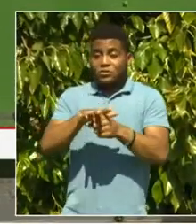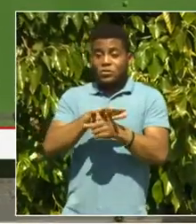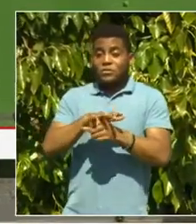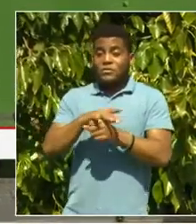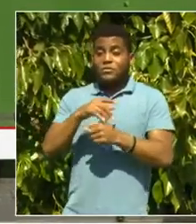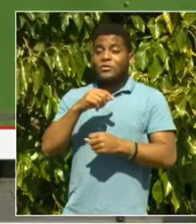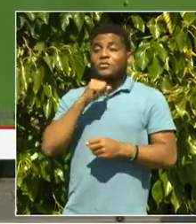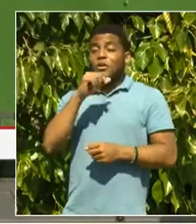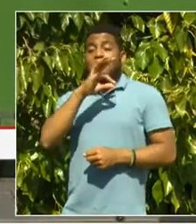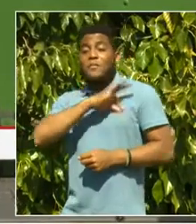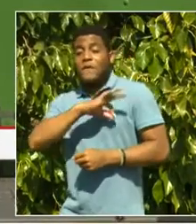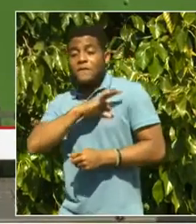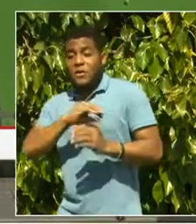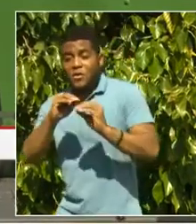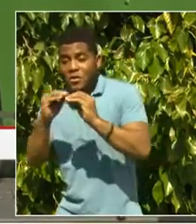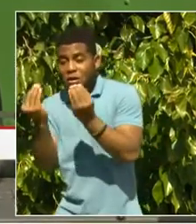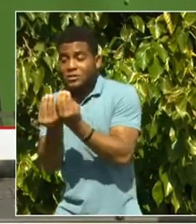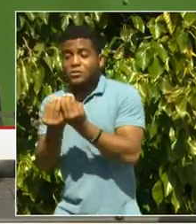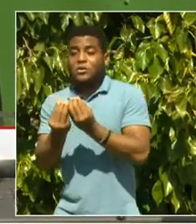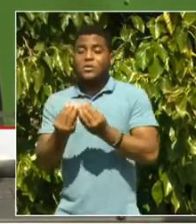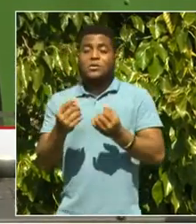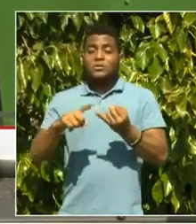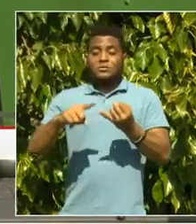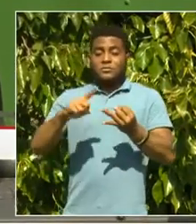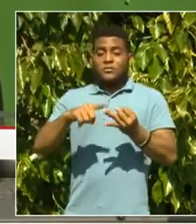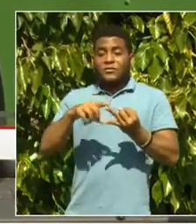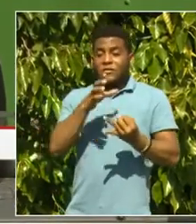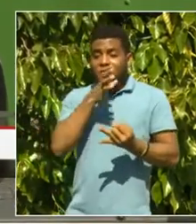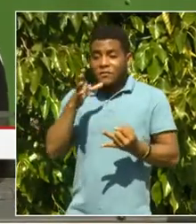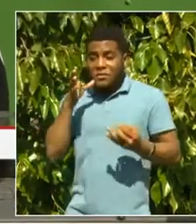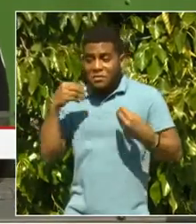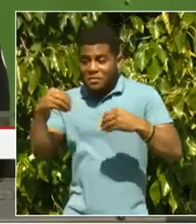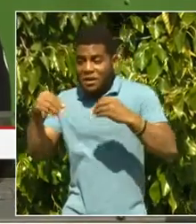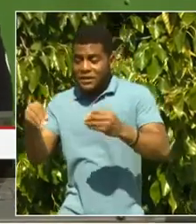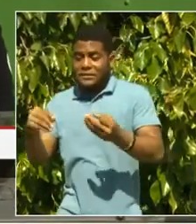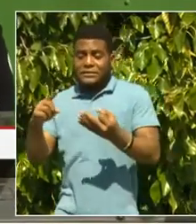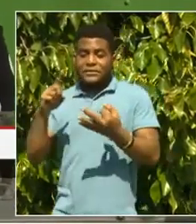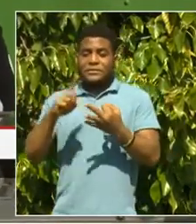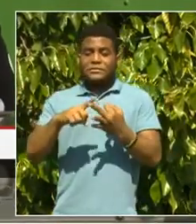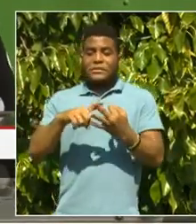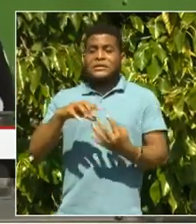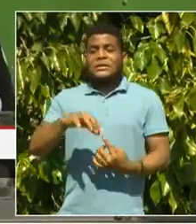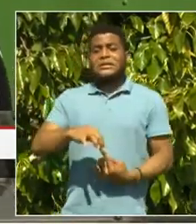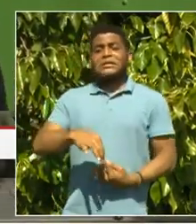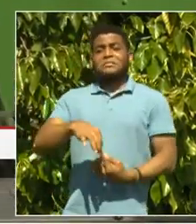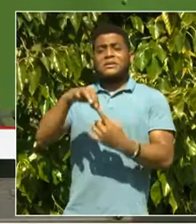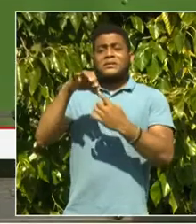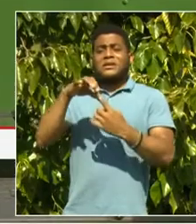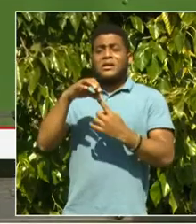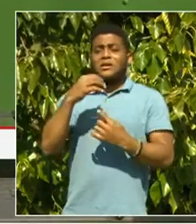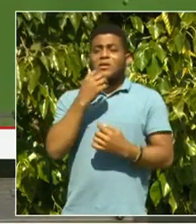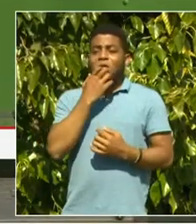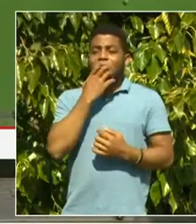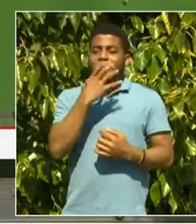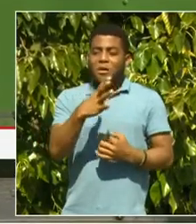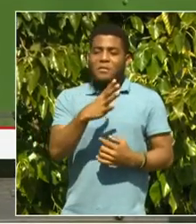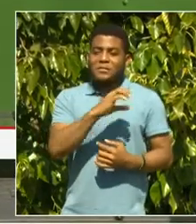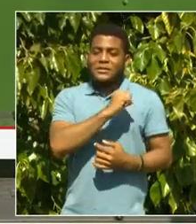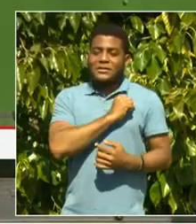especially the warm, caring staff of WIC Unity Upper Cardozo,